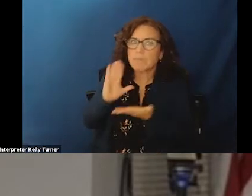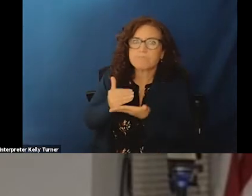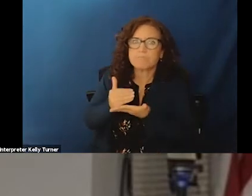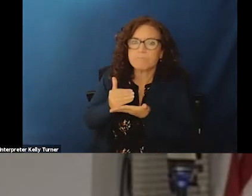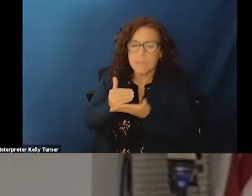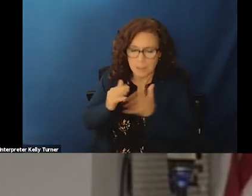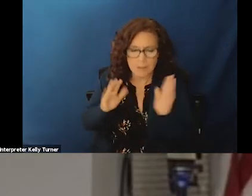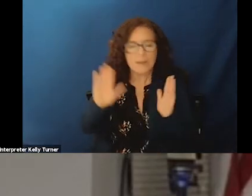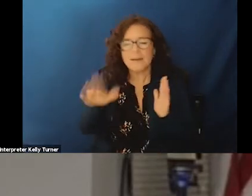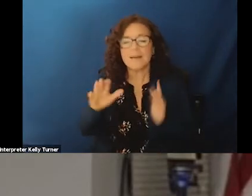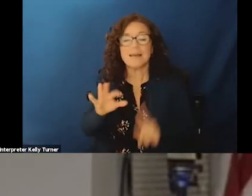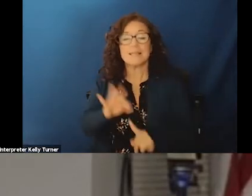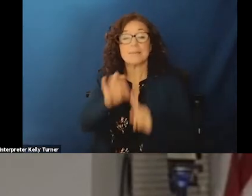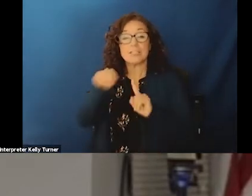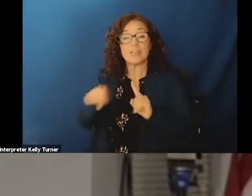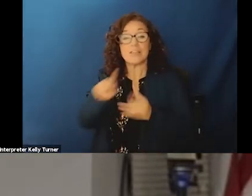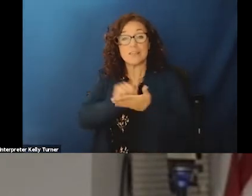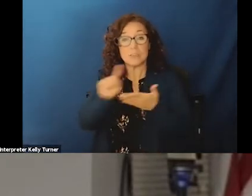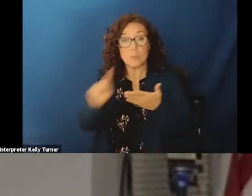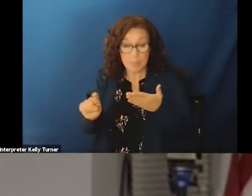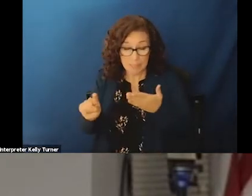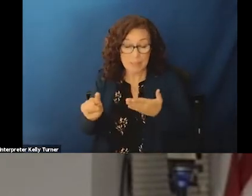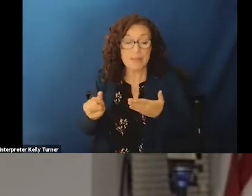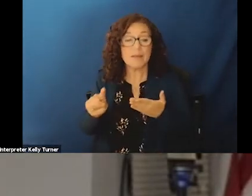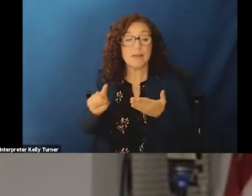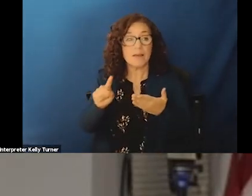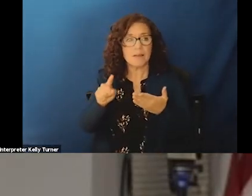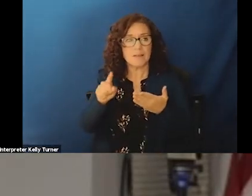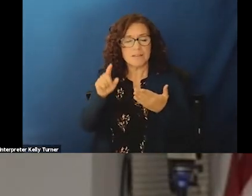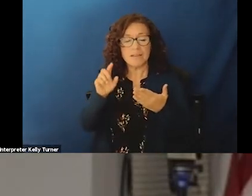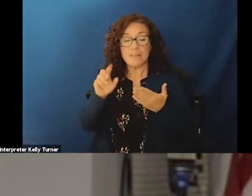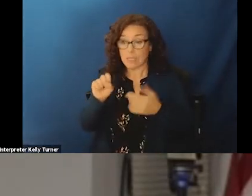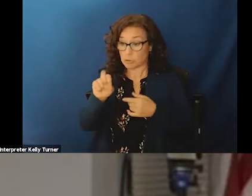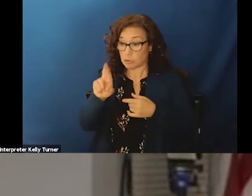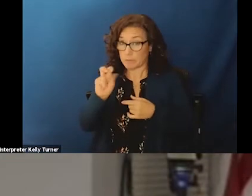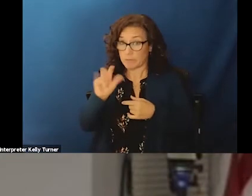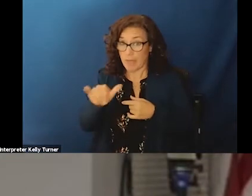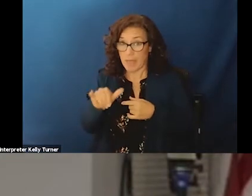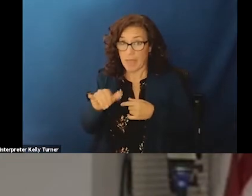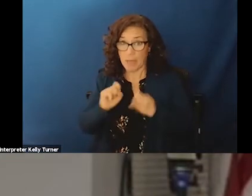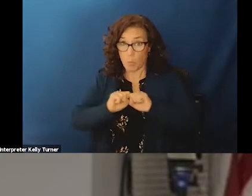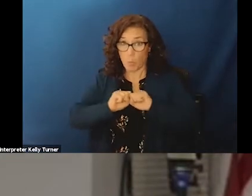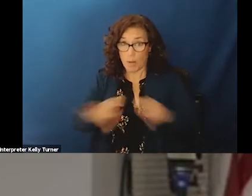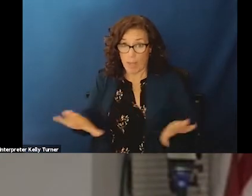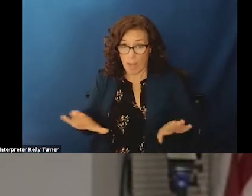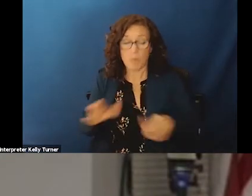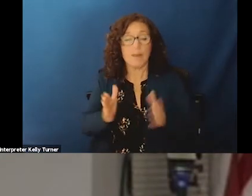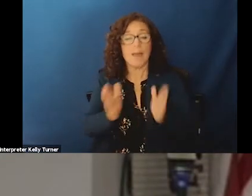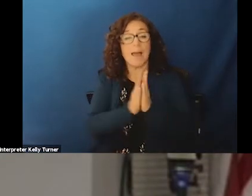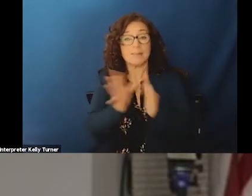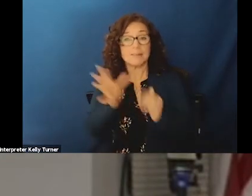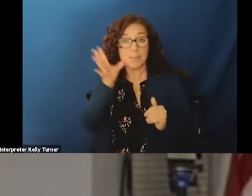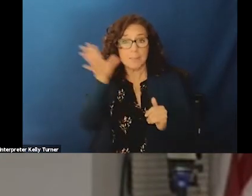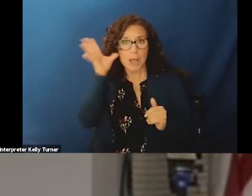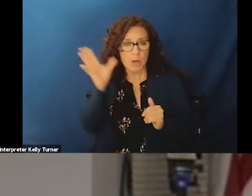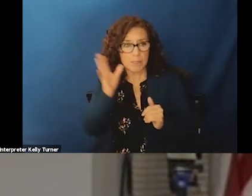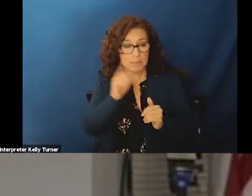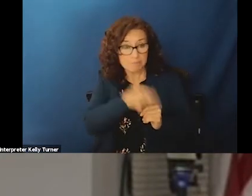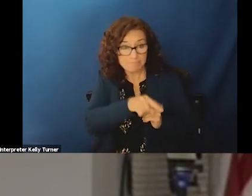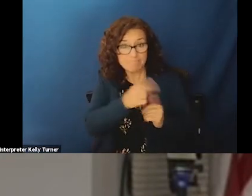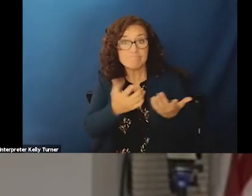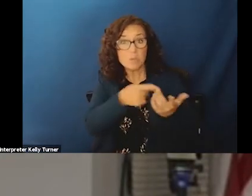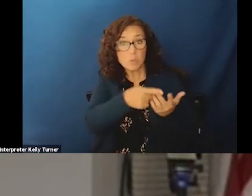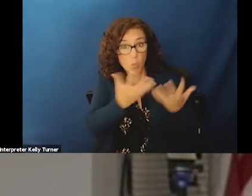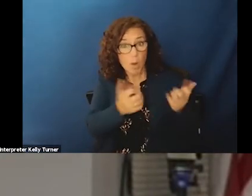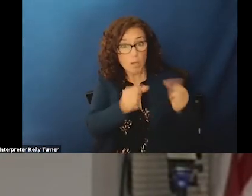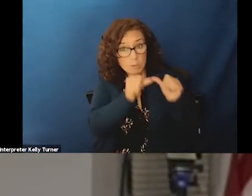survey went out asking families to make decisions about, or start thinking about, whether or not distance learning is your